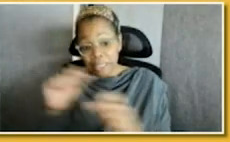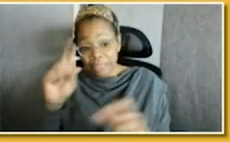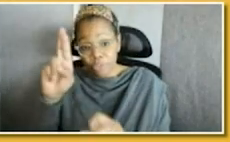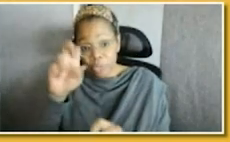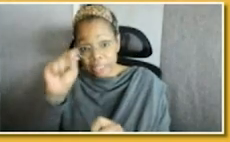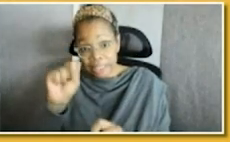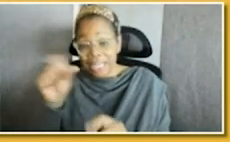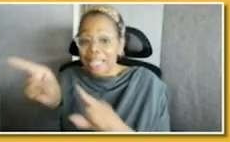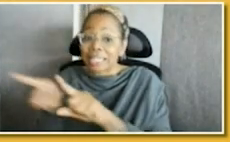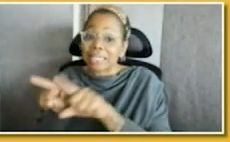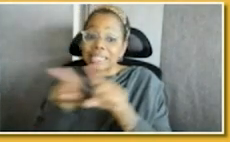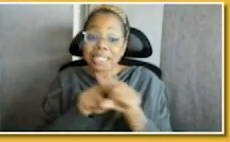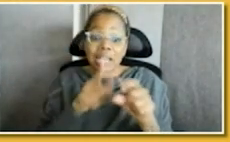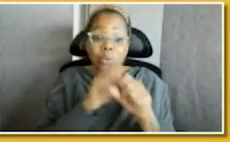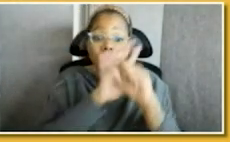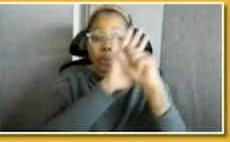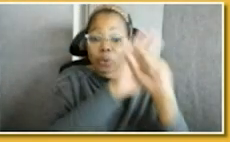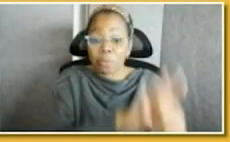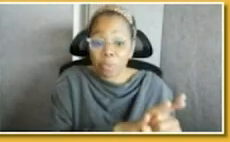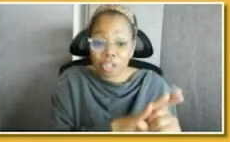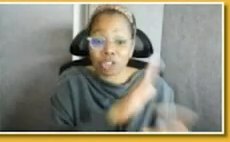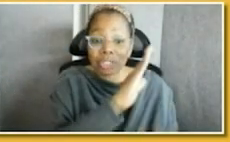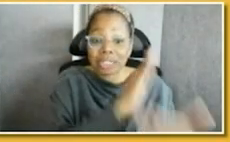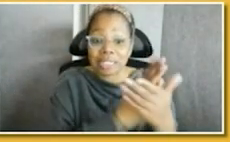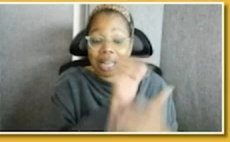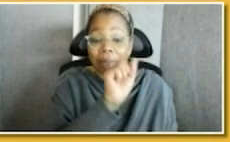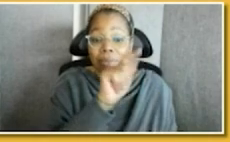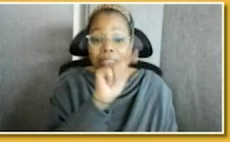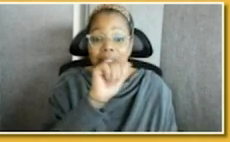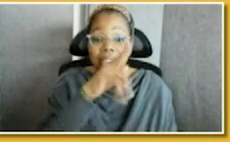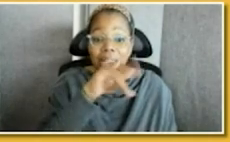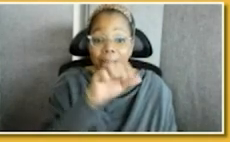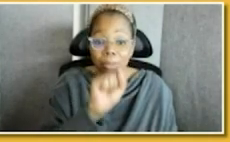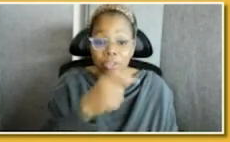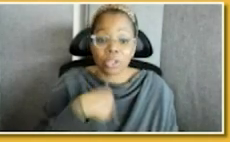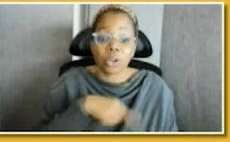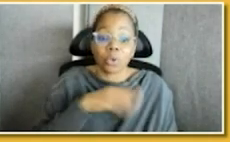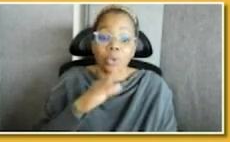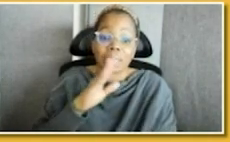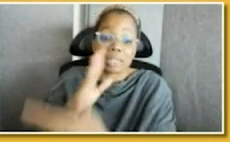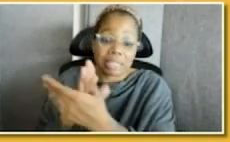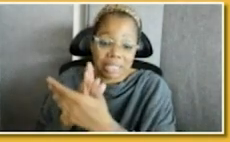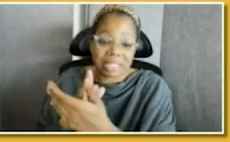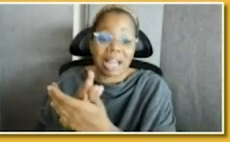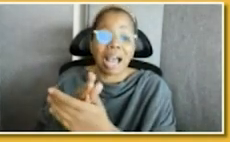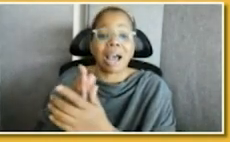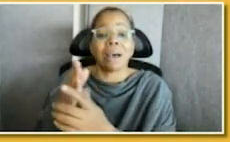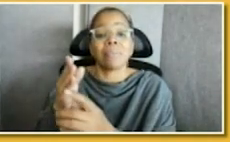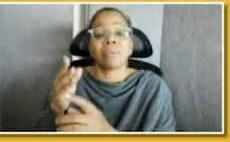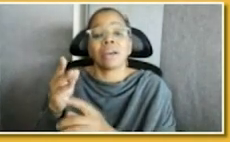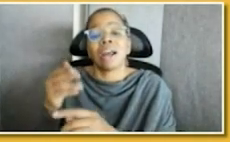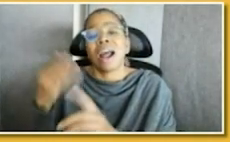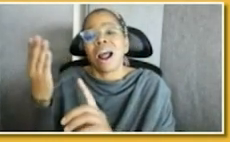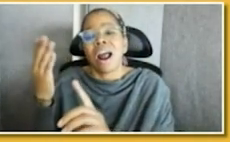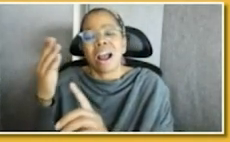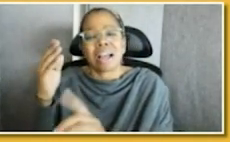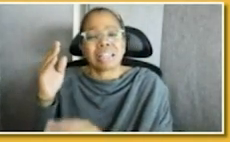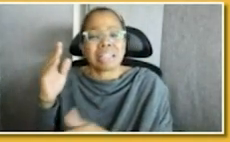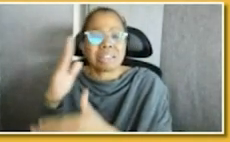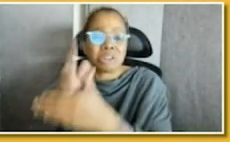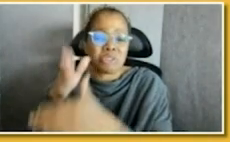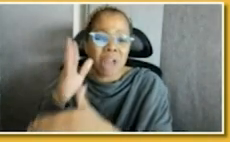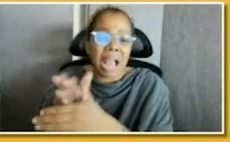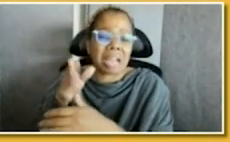stop Staples, we can stop harassment and bullying and everything else going on in the workplace. It